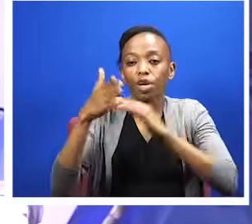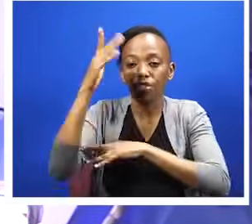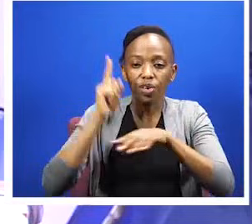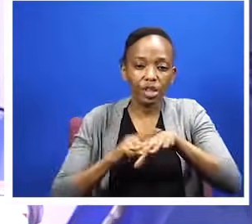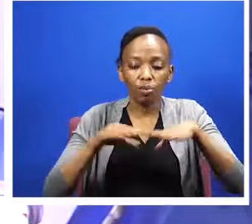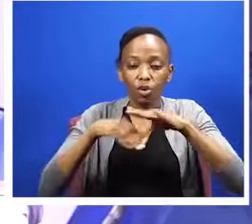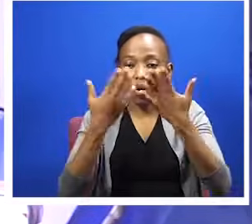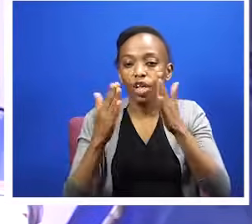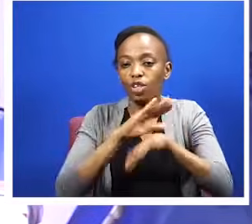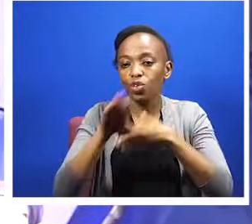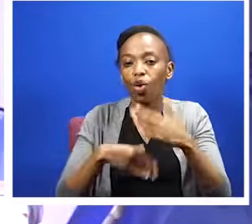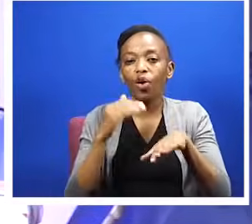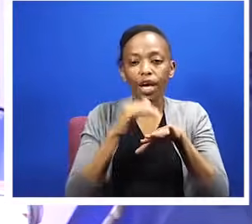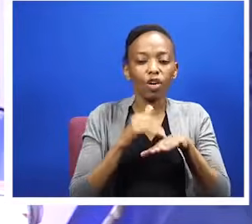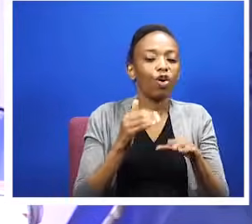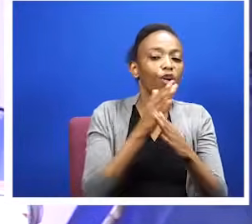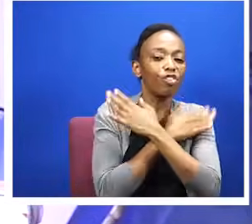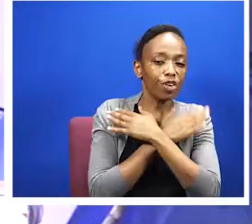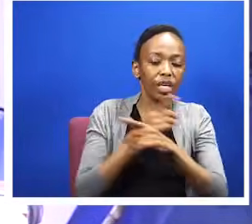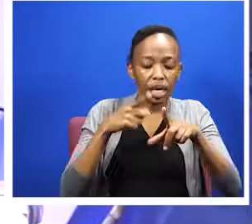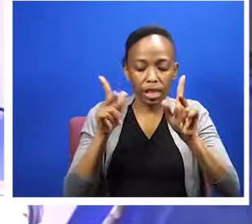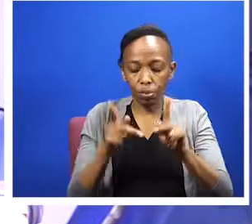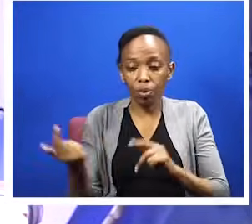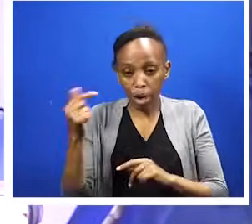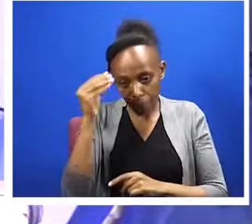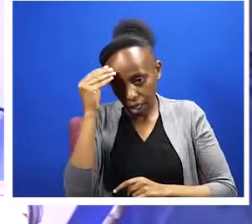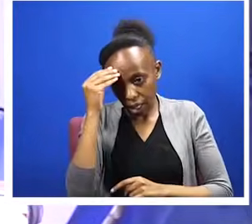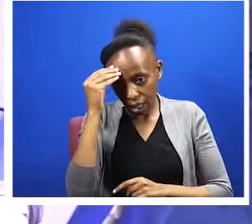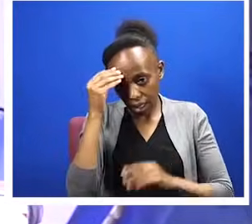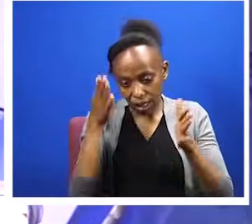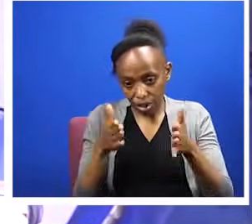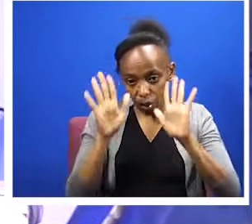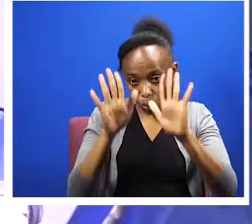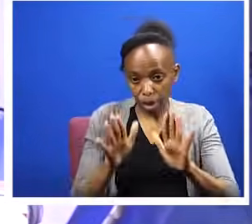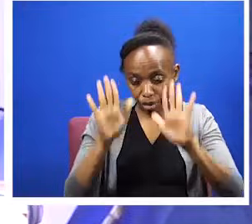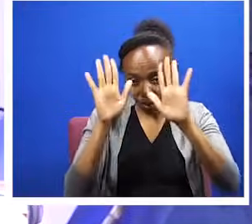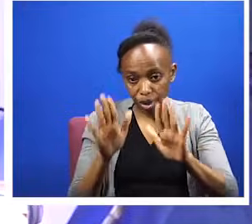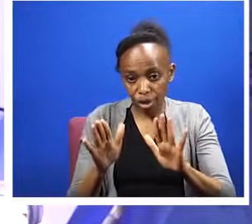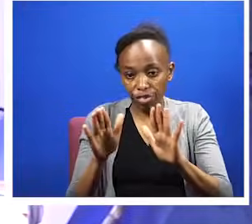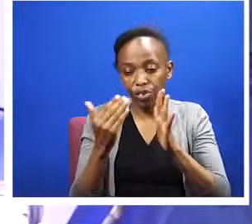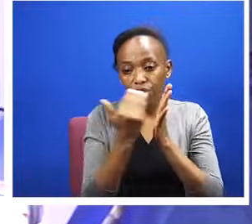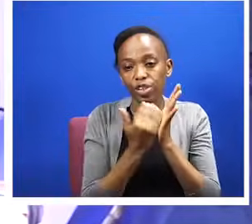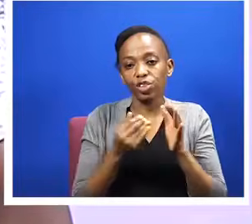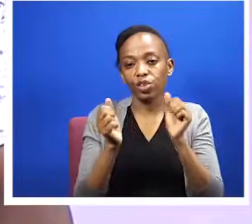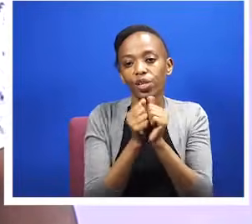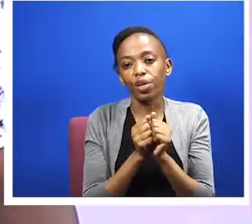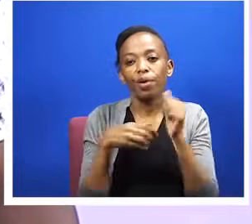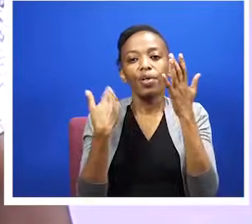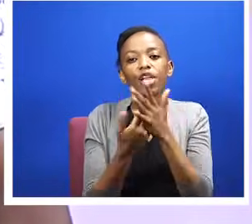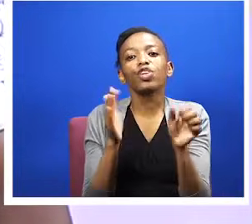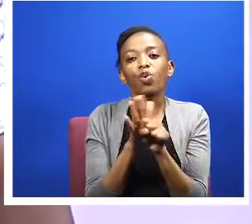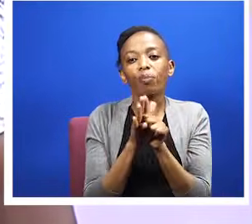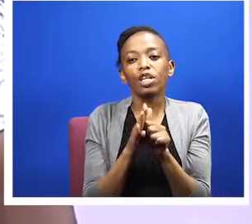out there to everyone and call your friends. Let people come and share and learn this wonderful, wonderful series together. Oh, thank you so